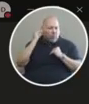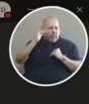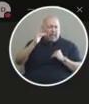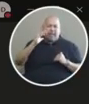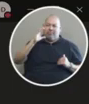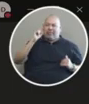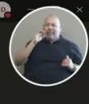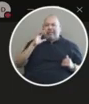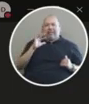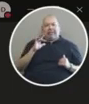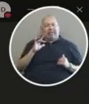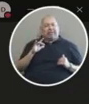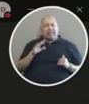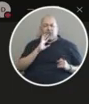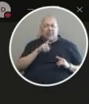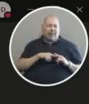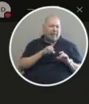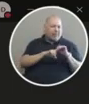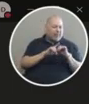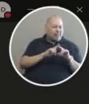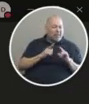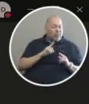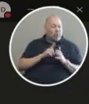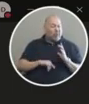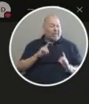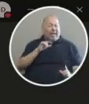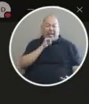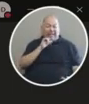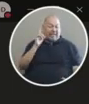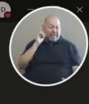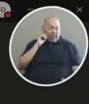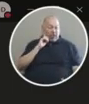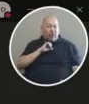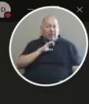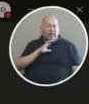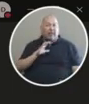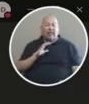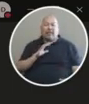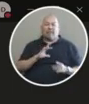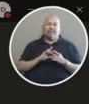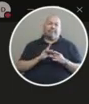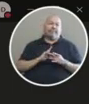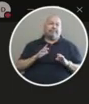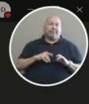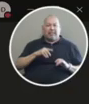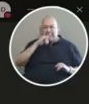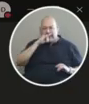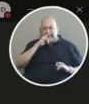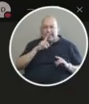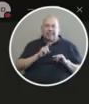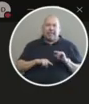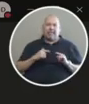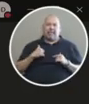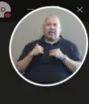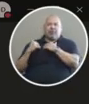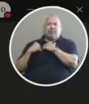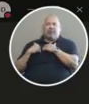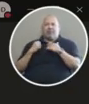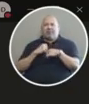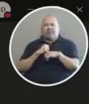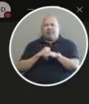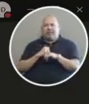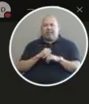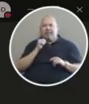always feeding El Pasoans. But, you know, what I see in here is just nothing but a video chat, a bunch of kids who can't take responsibility and make an